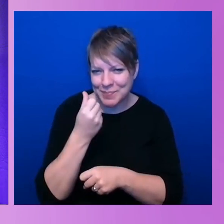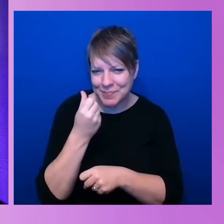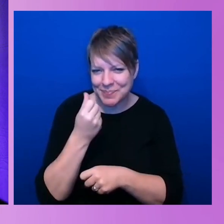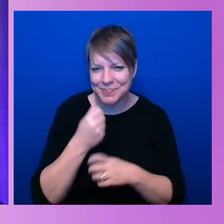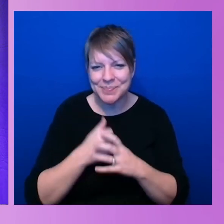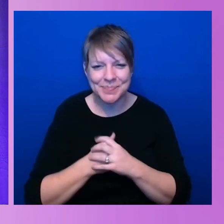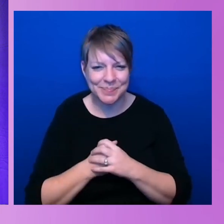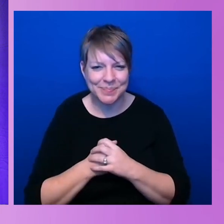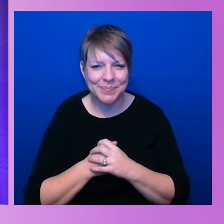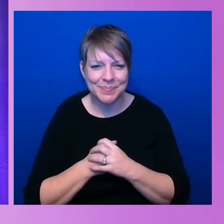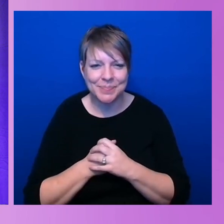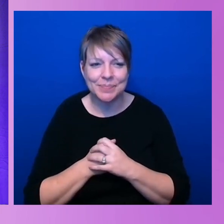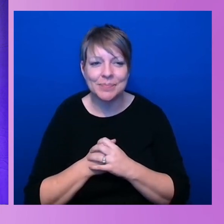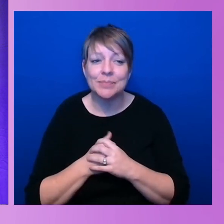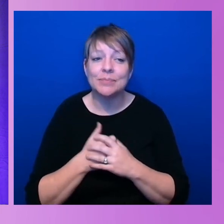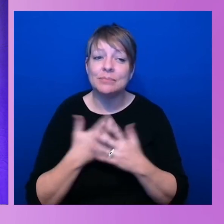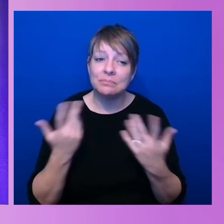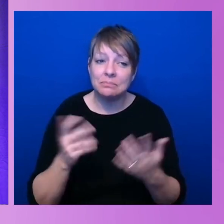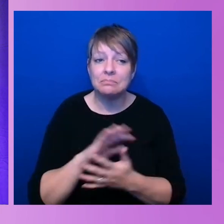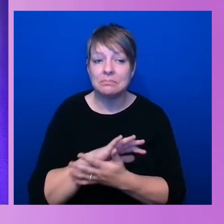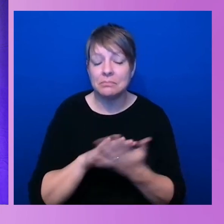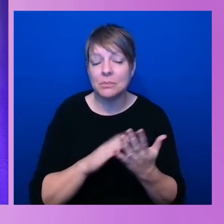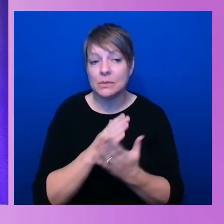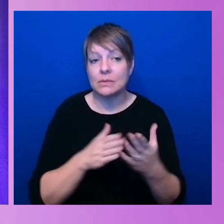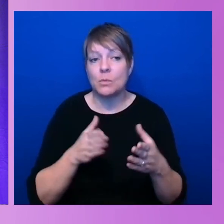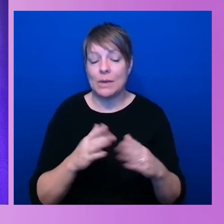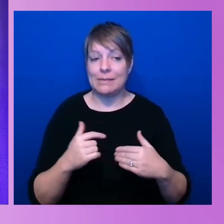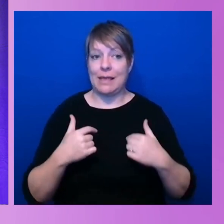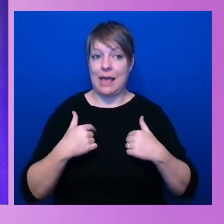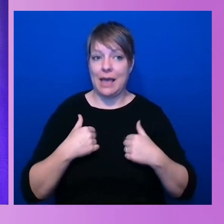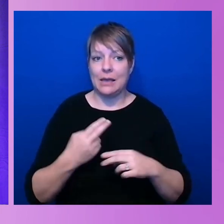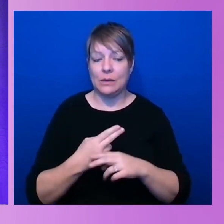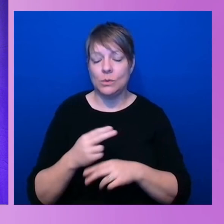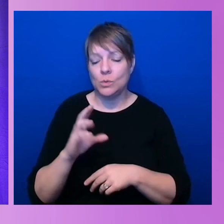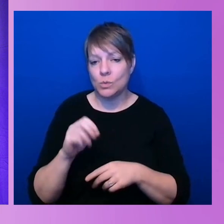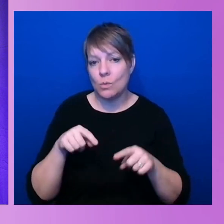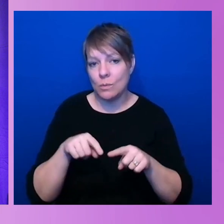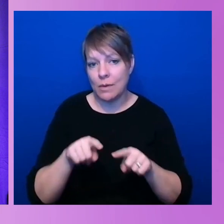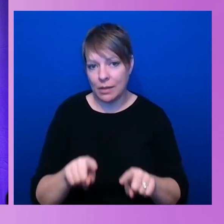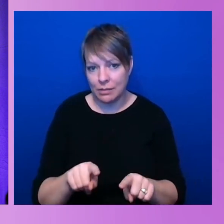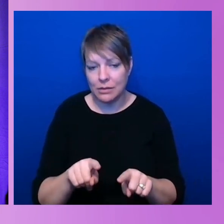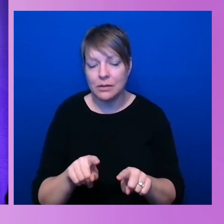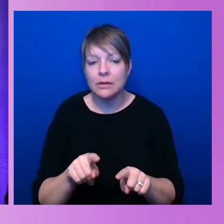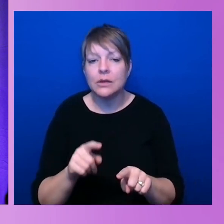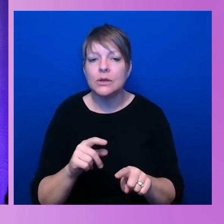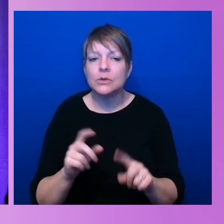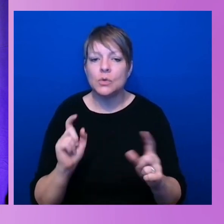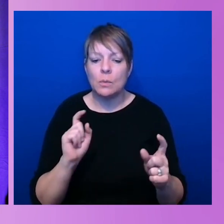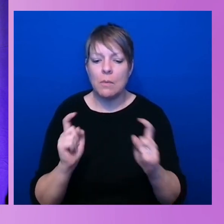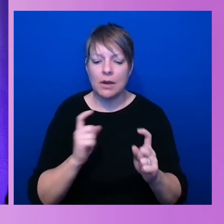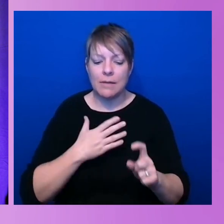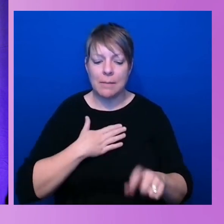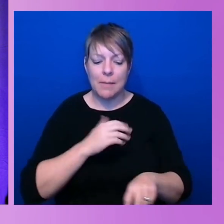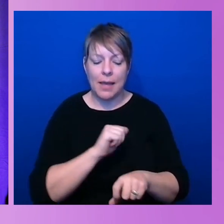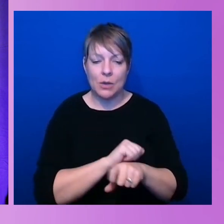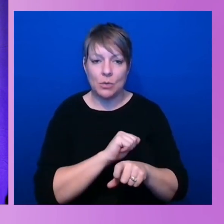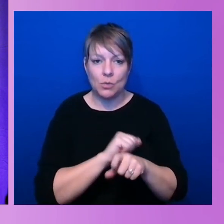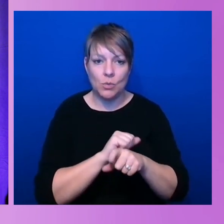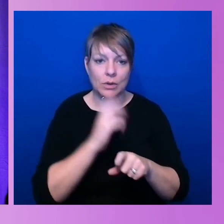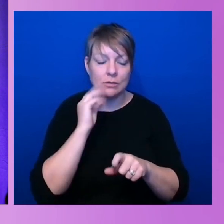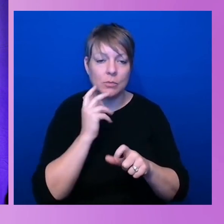So those are some of the ways that I use Copilot to modify my work experience and environment to work with and embrace my